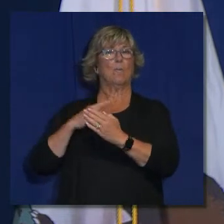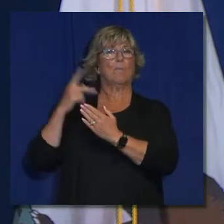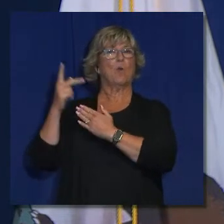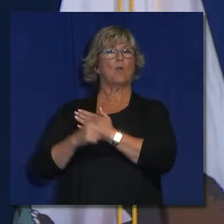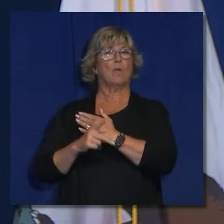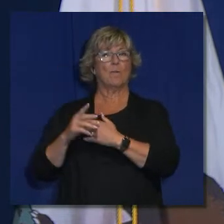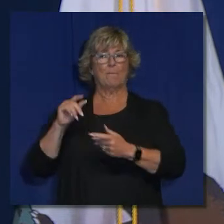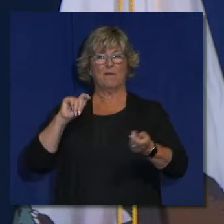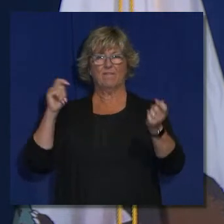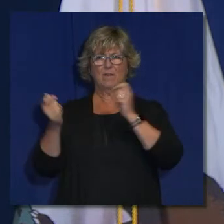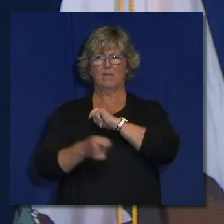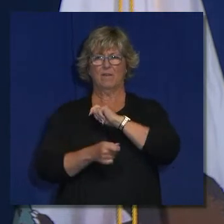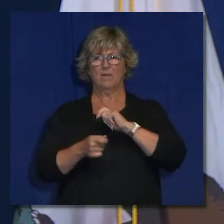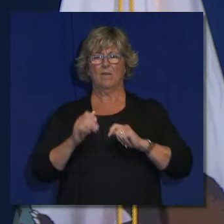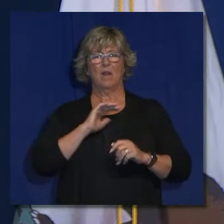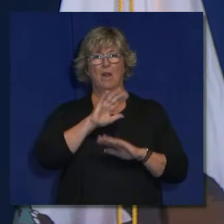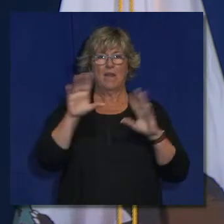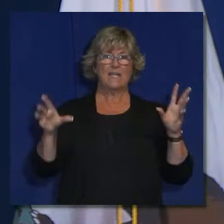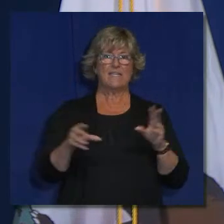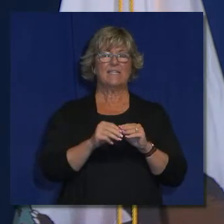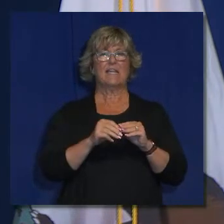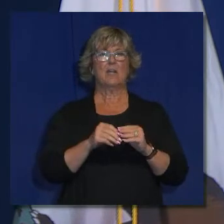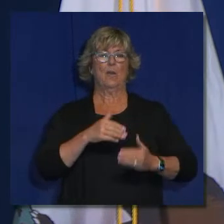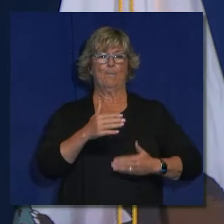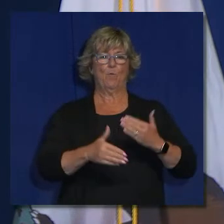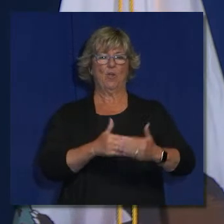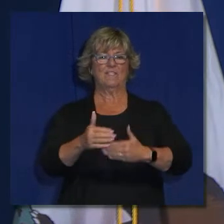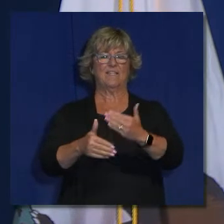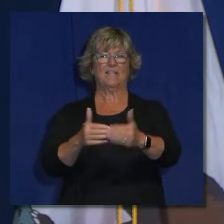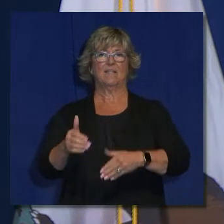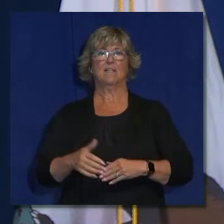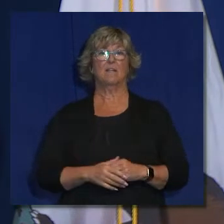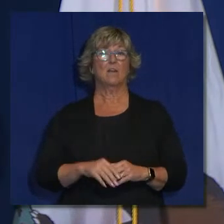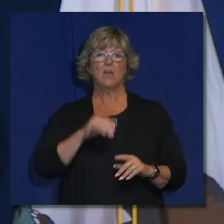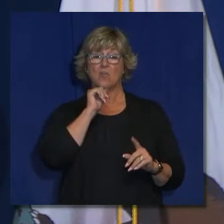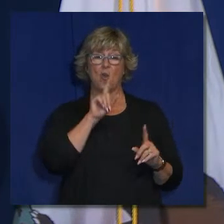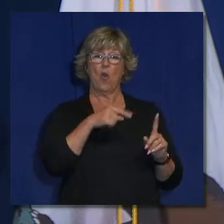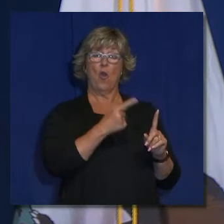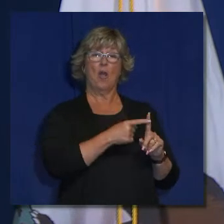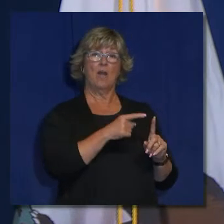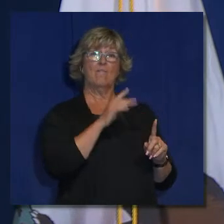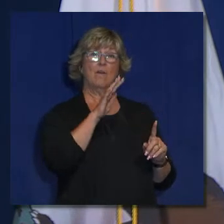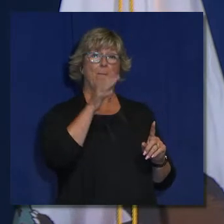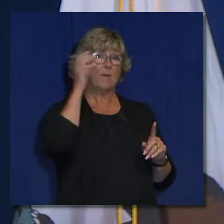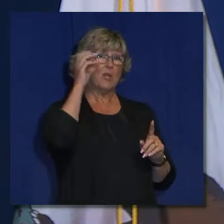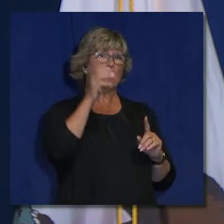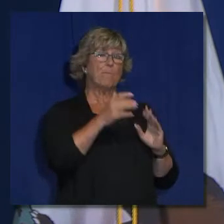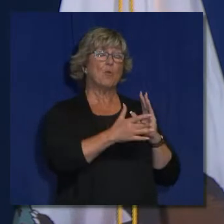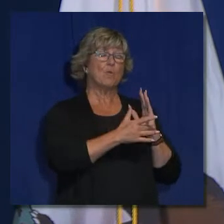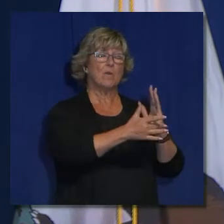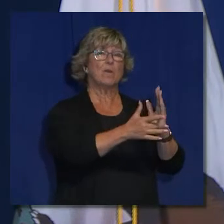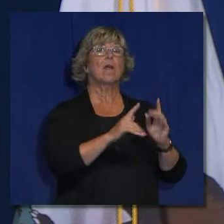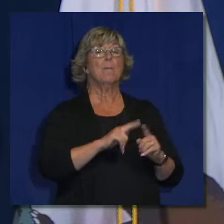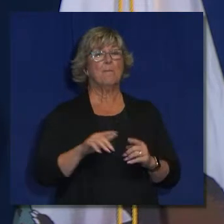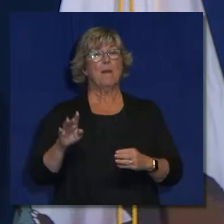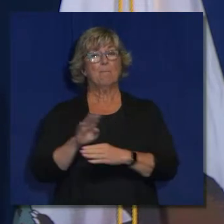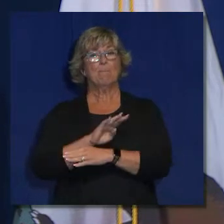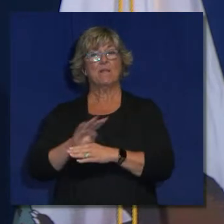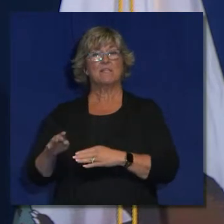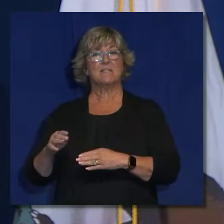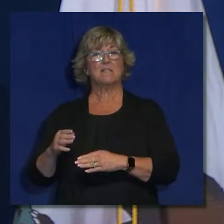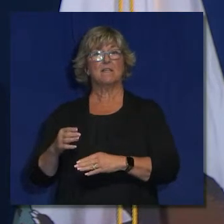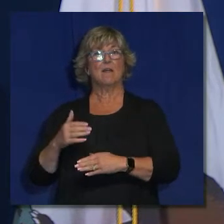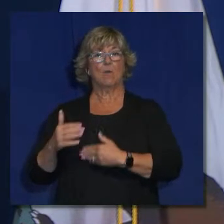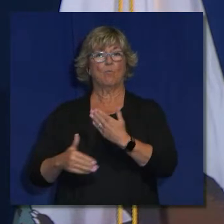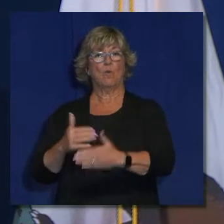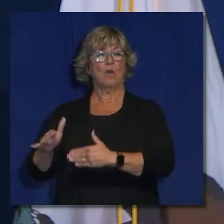and revisioning our entire process, not just from an IT perspective, but business process improvements